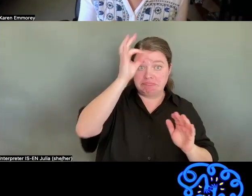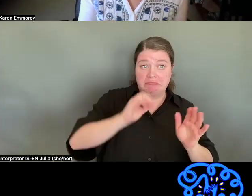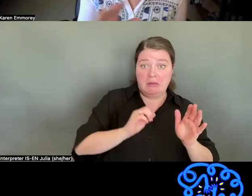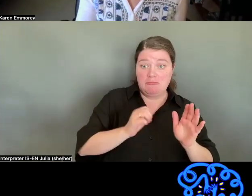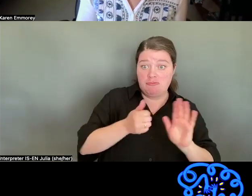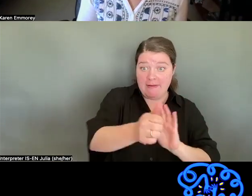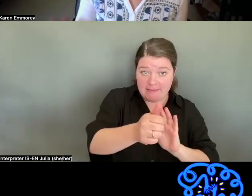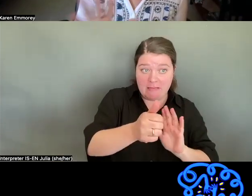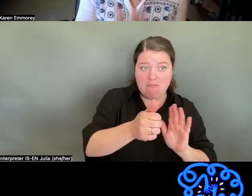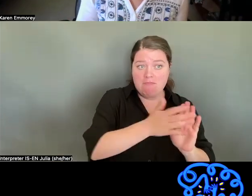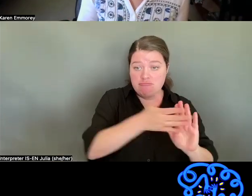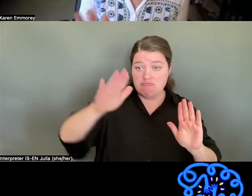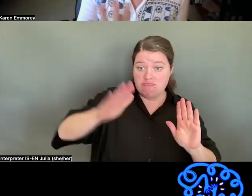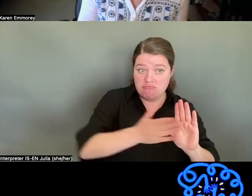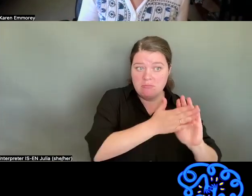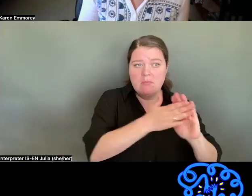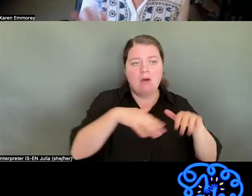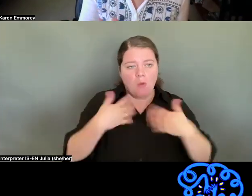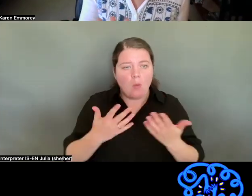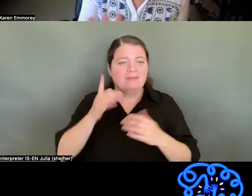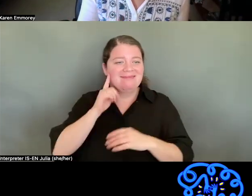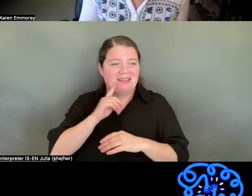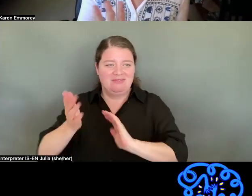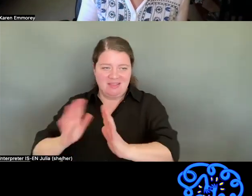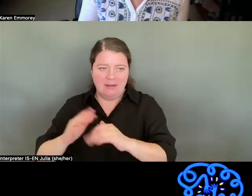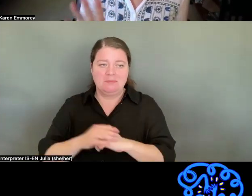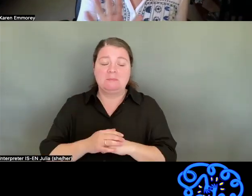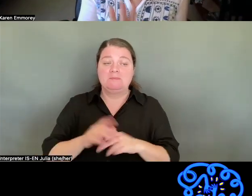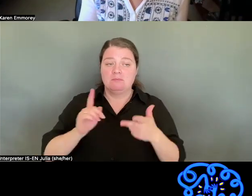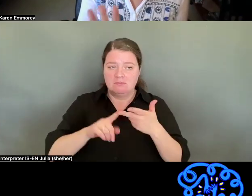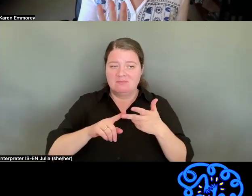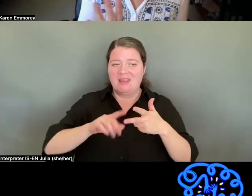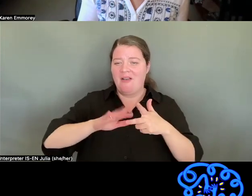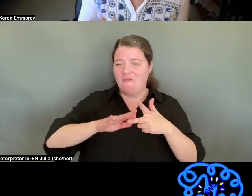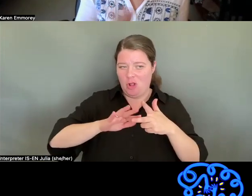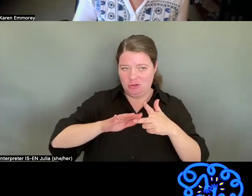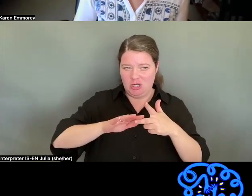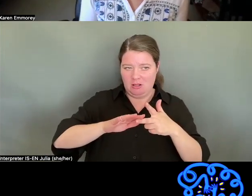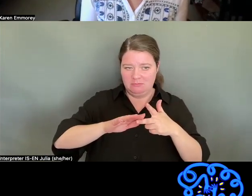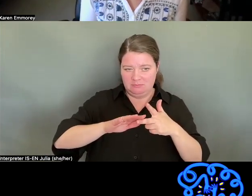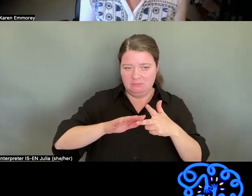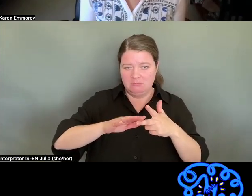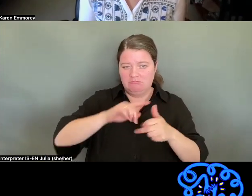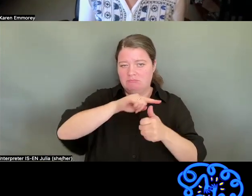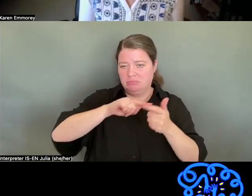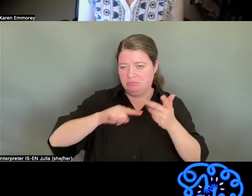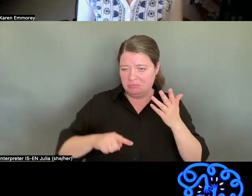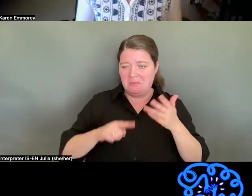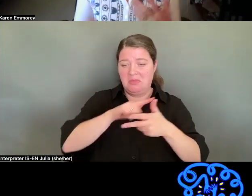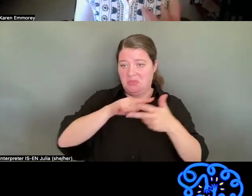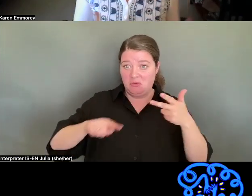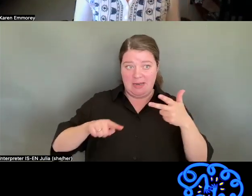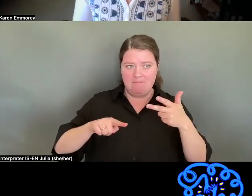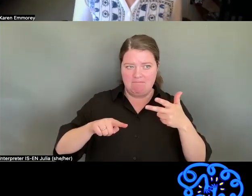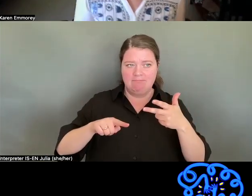are signs that are related by their form, what they look like. And the size of the node is how frequent the sign is. So with